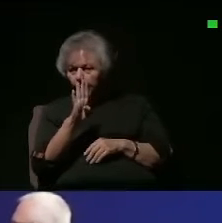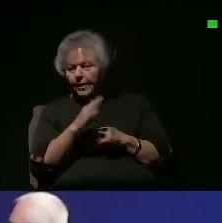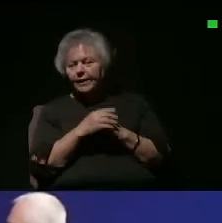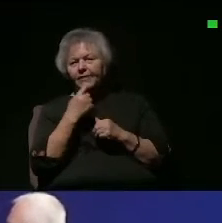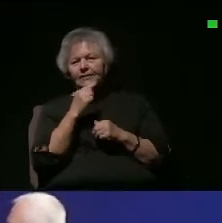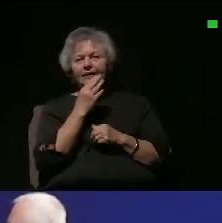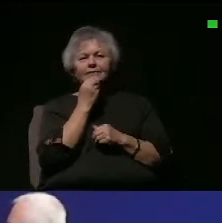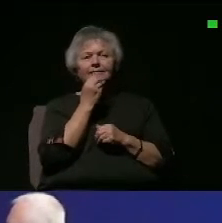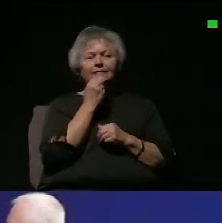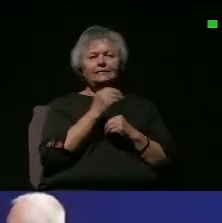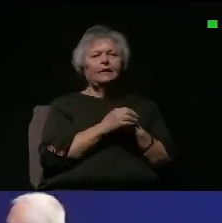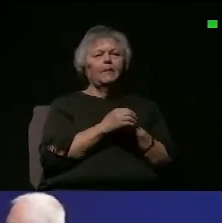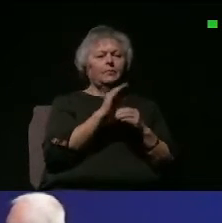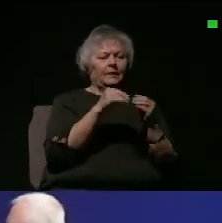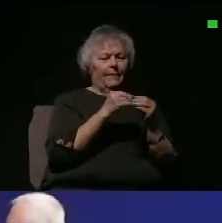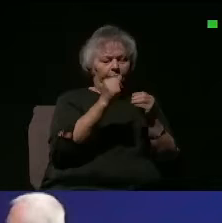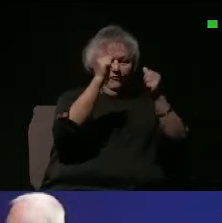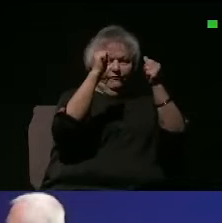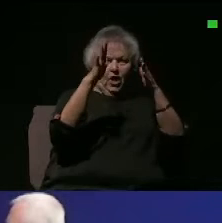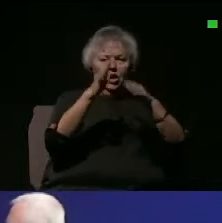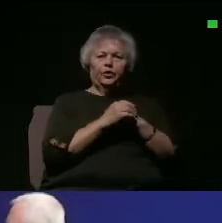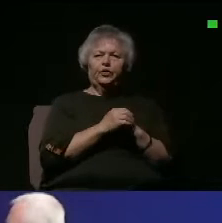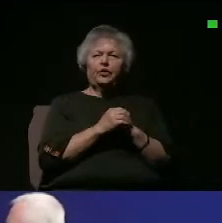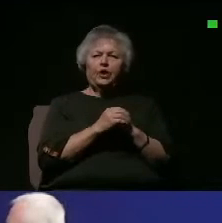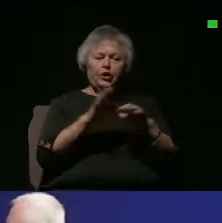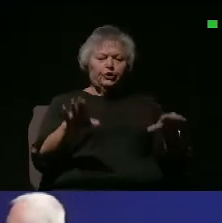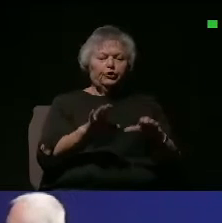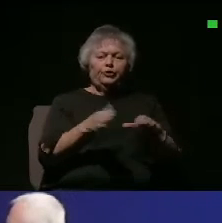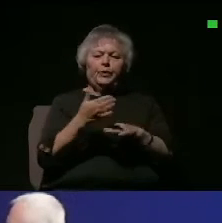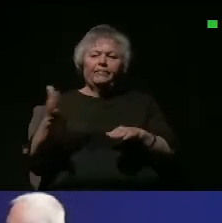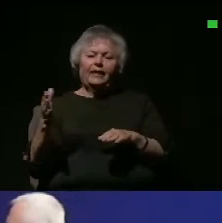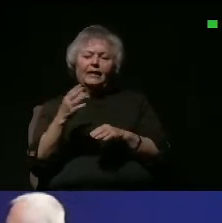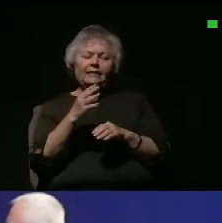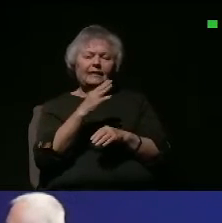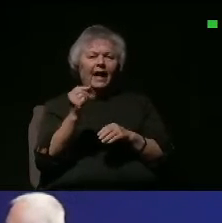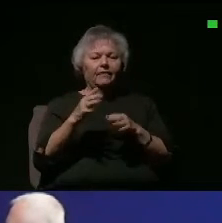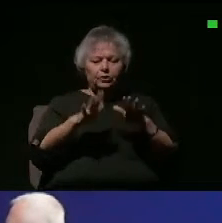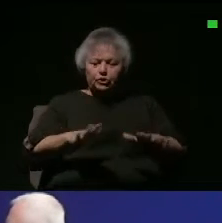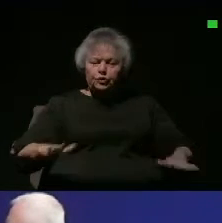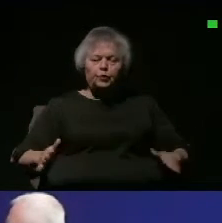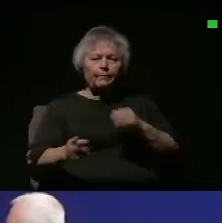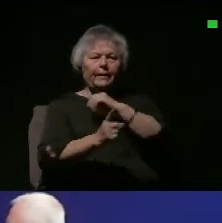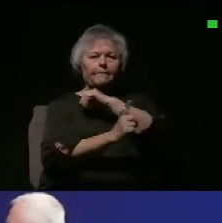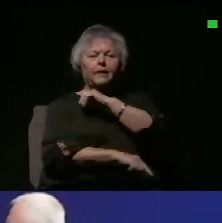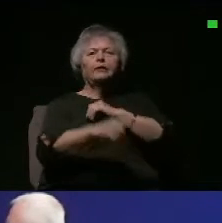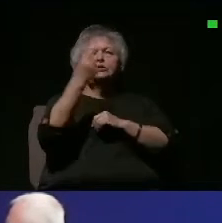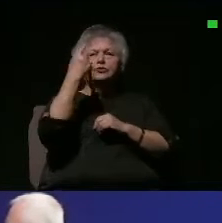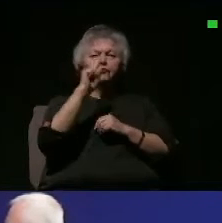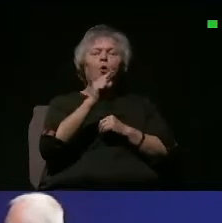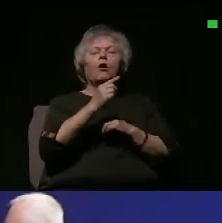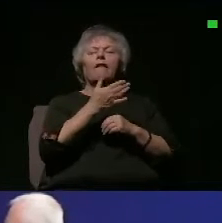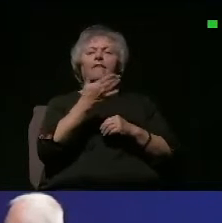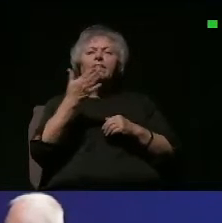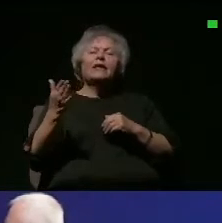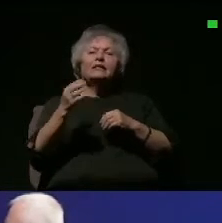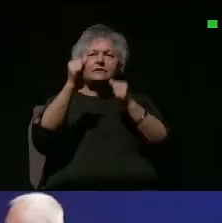the fathers eat the sour grapes, but the children's teeth are set on edge. That's a proverb that questioned God's understanding